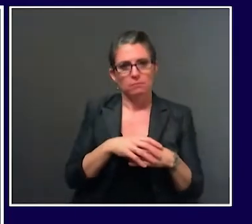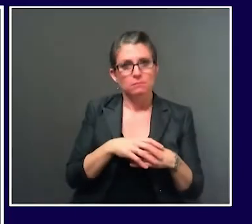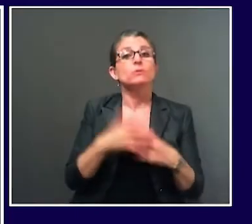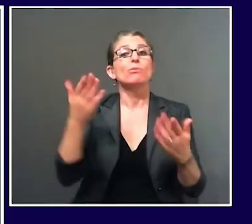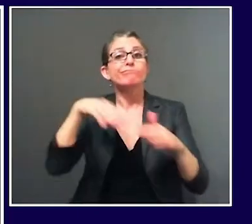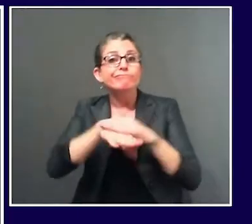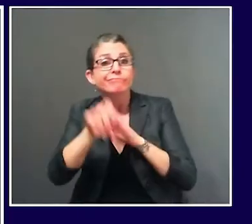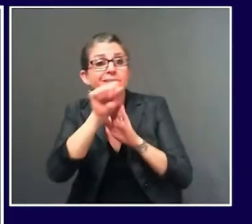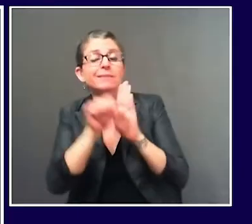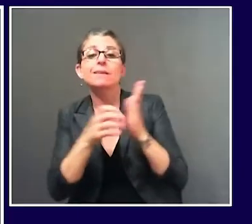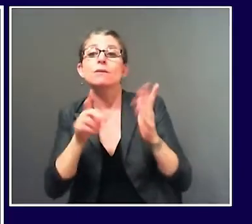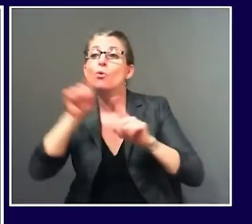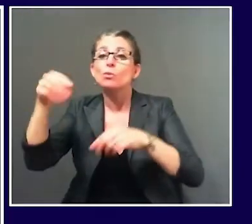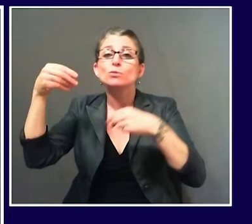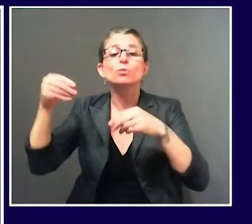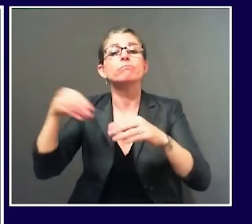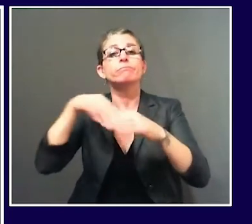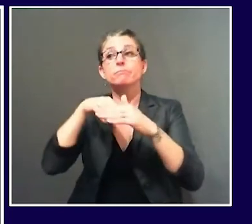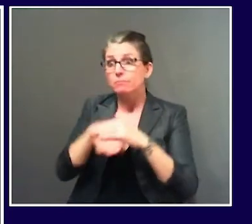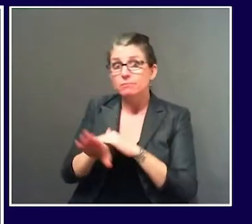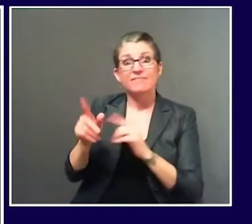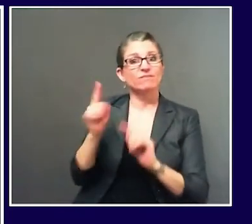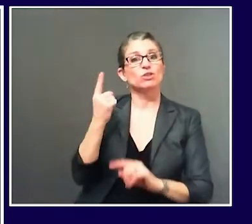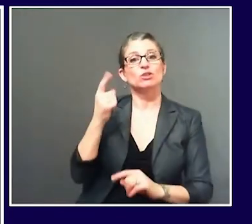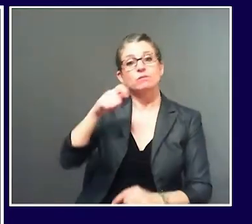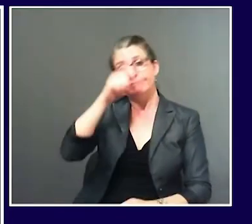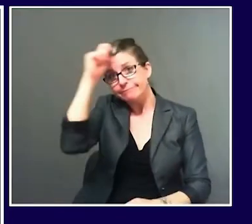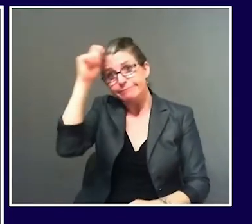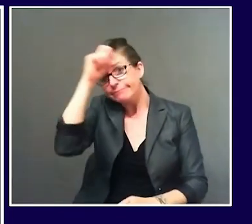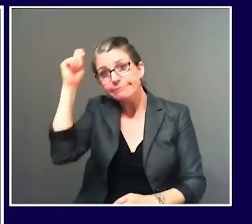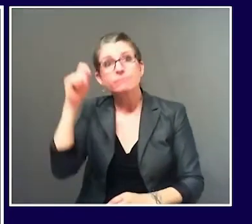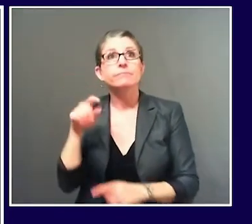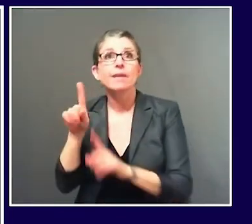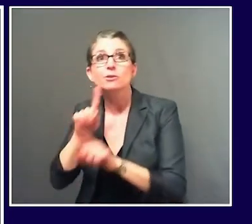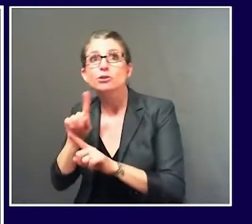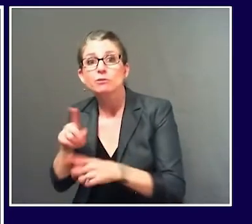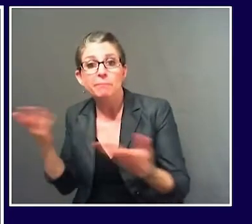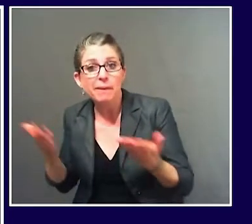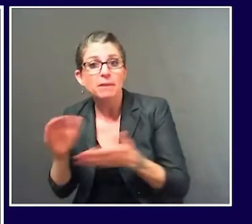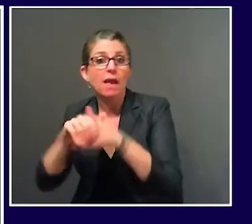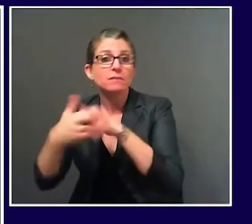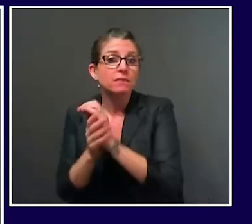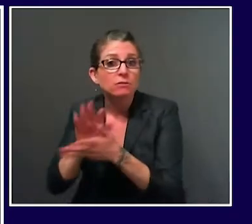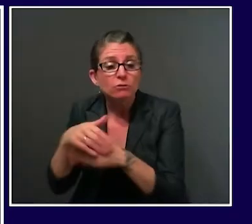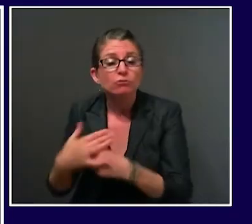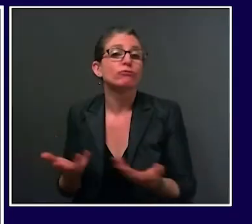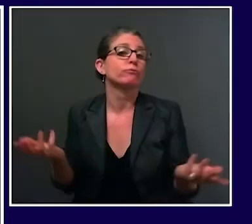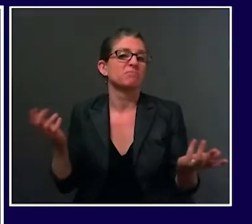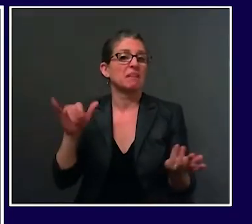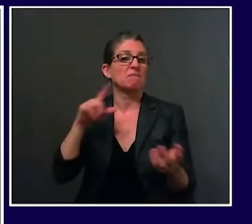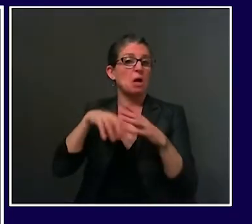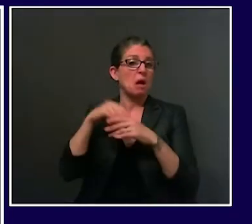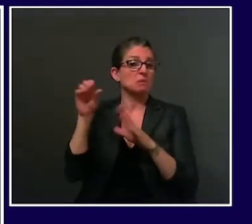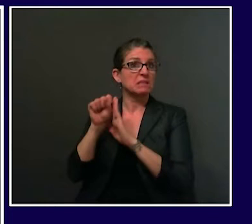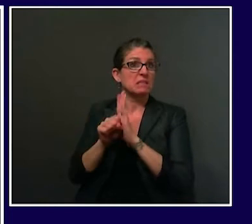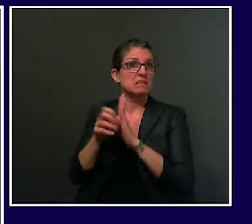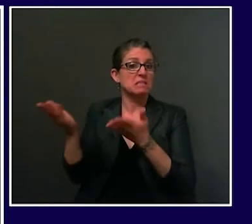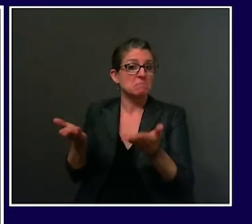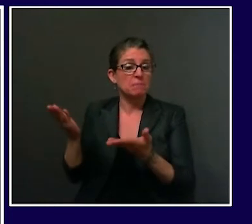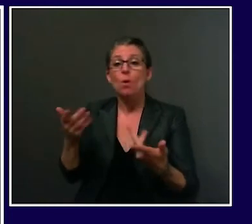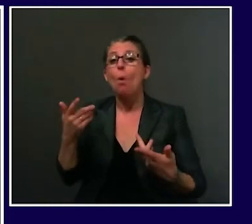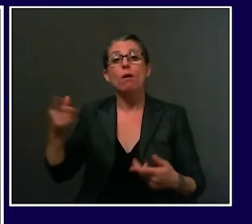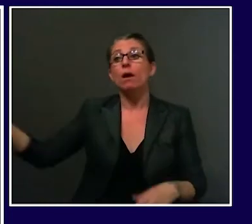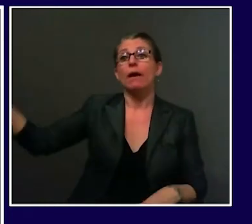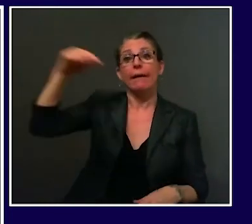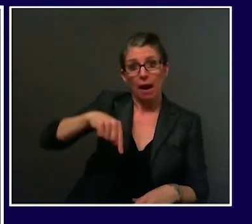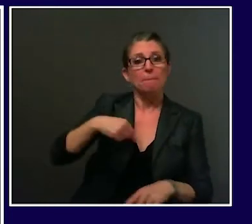risk. Now, in terms of testing for out-of-state residents, that's also something that's being discussed and worked on.